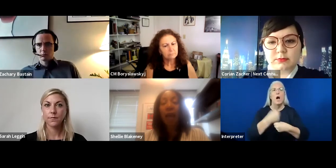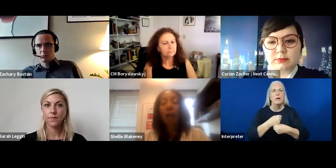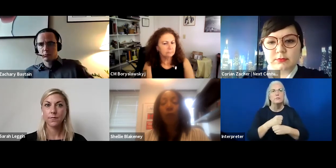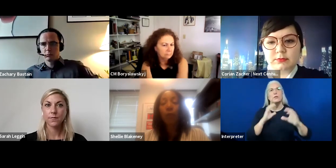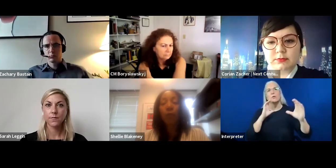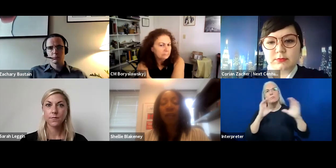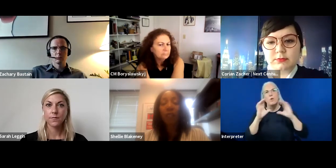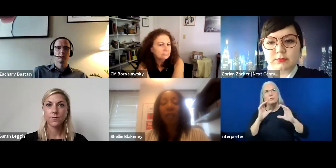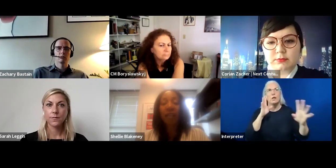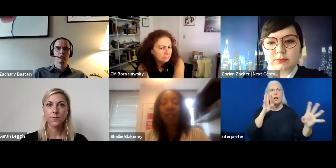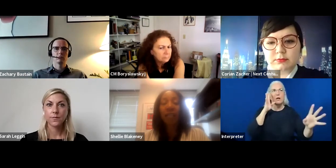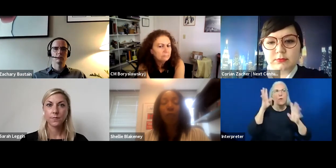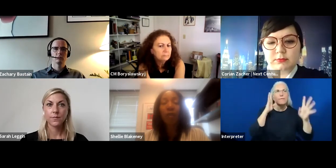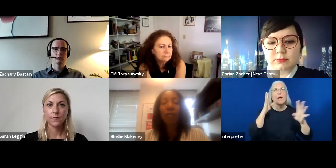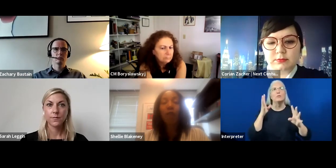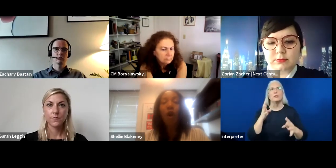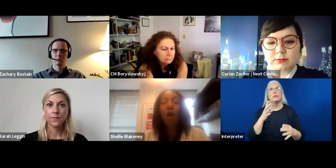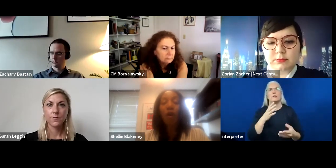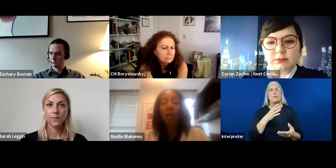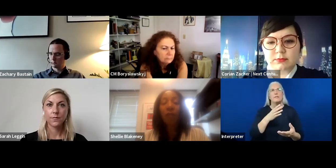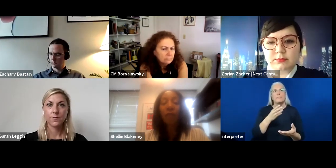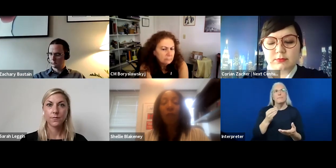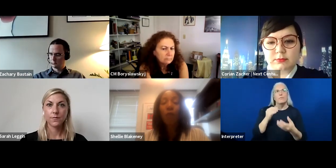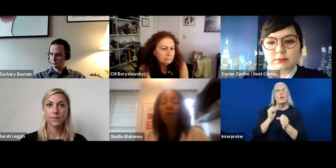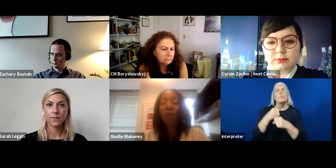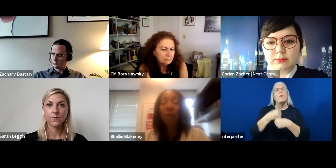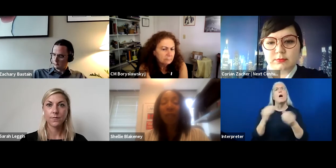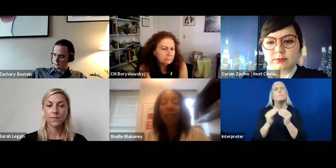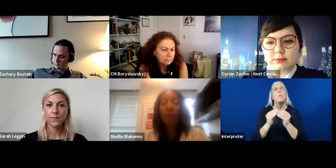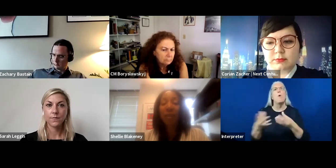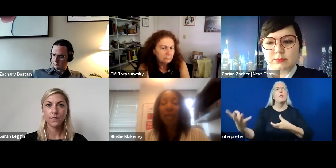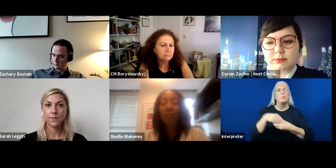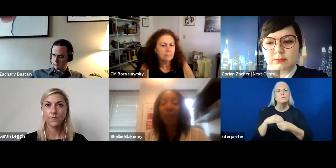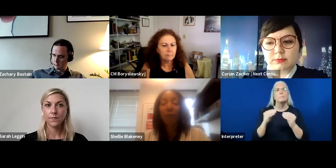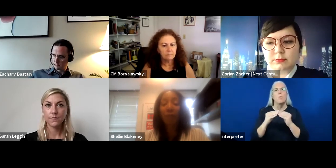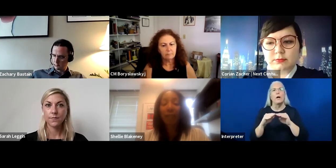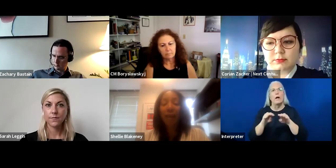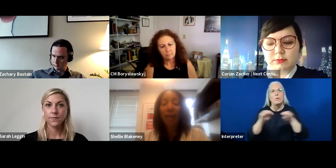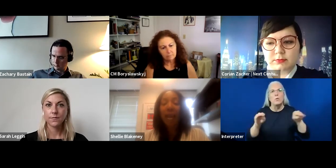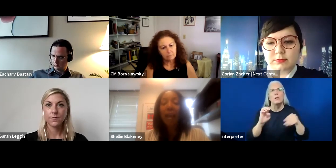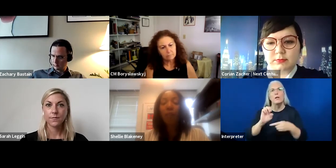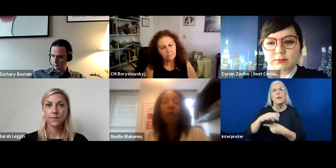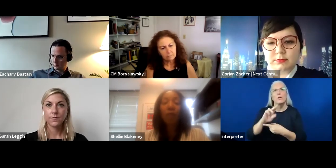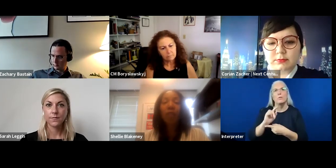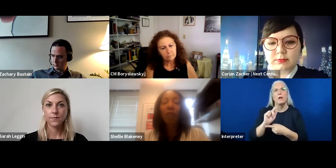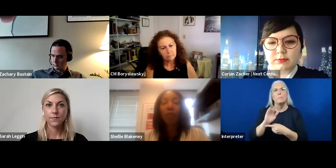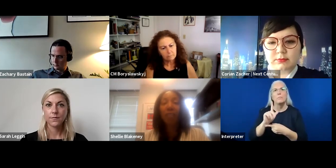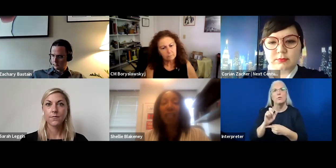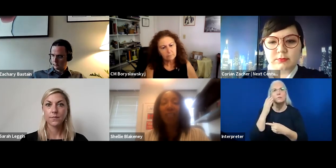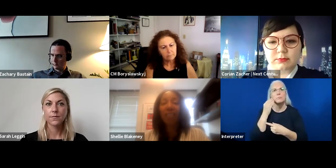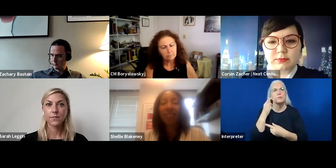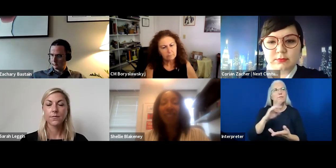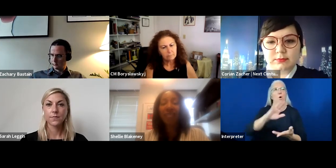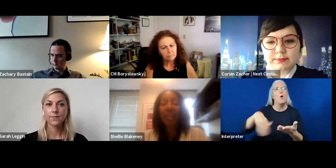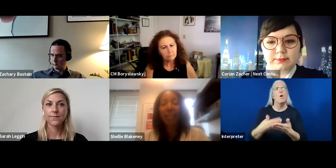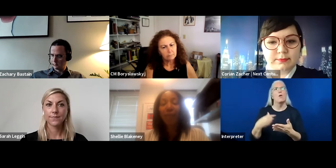inclusive, equitable, and interconnected experience for all. We're very pleased to be here with you today and look forward to further